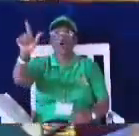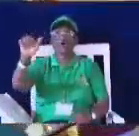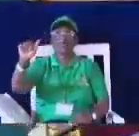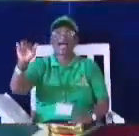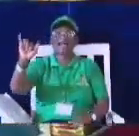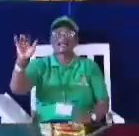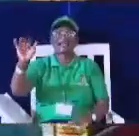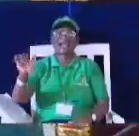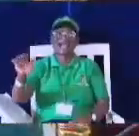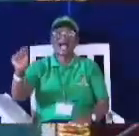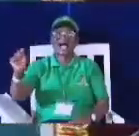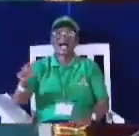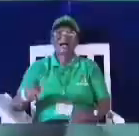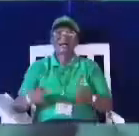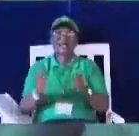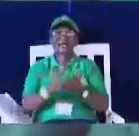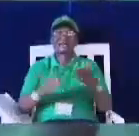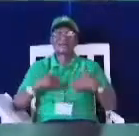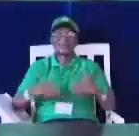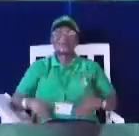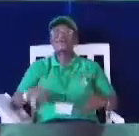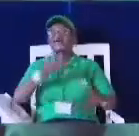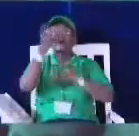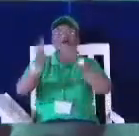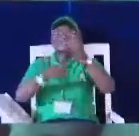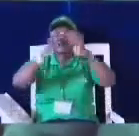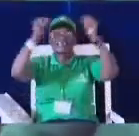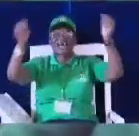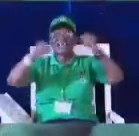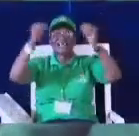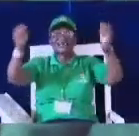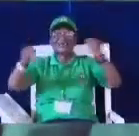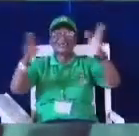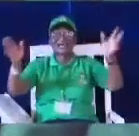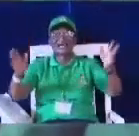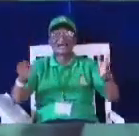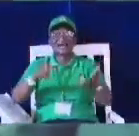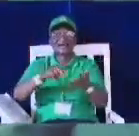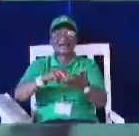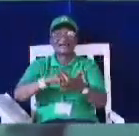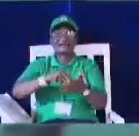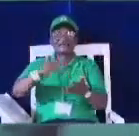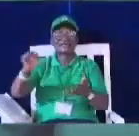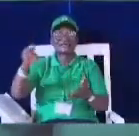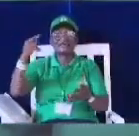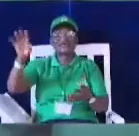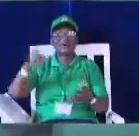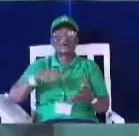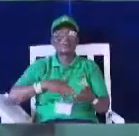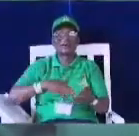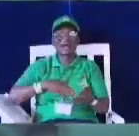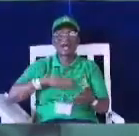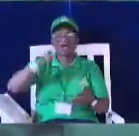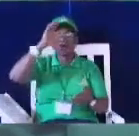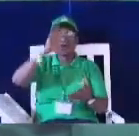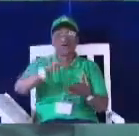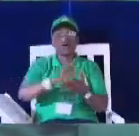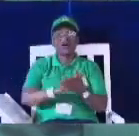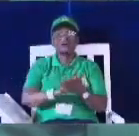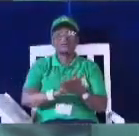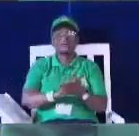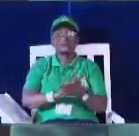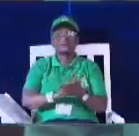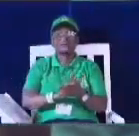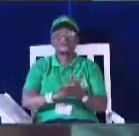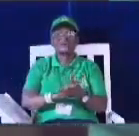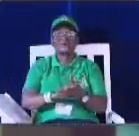Let somebody shout hallelujah. I'm standing in for my husband, Reverend Dr. Moses